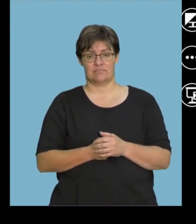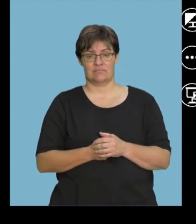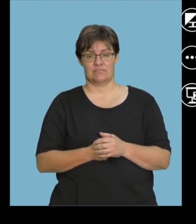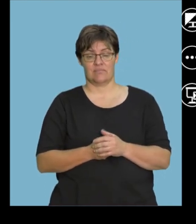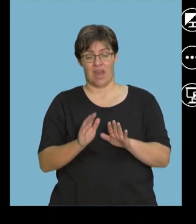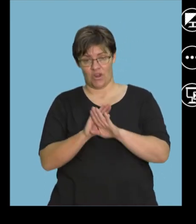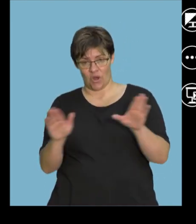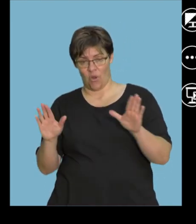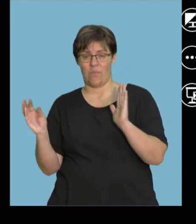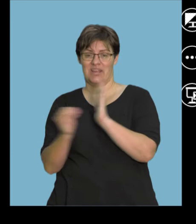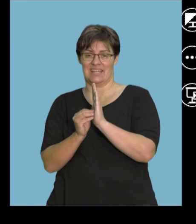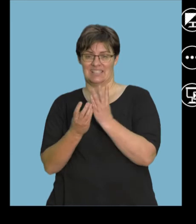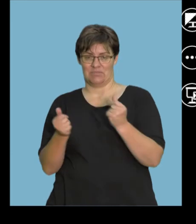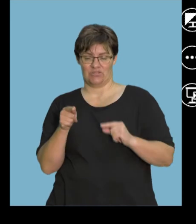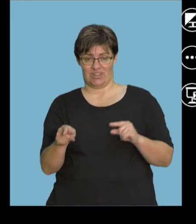and